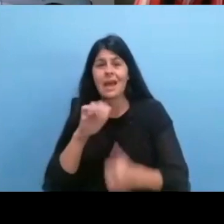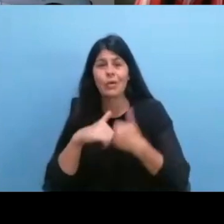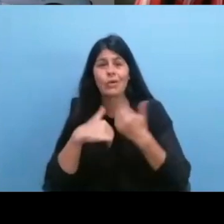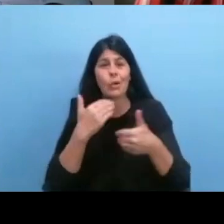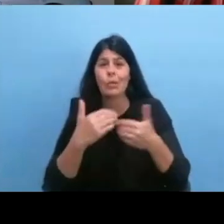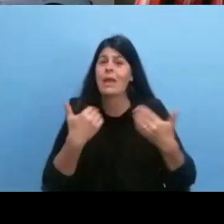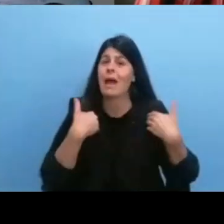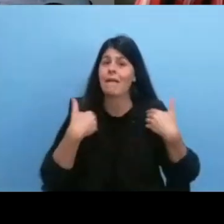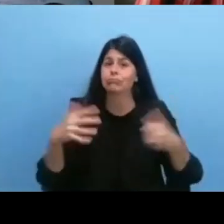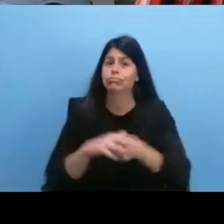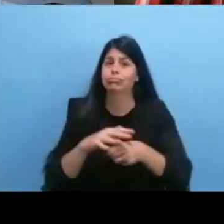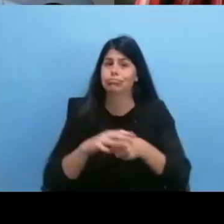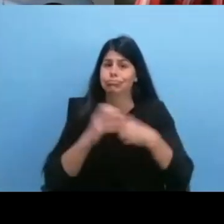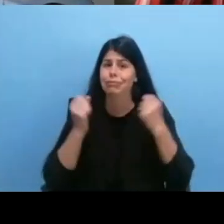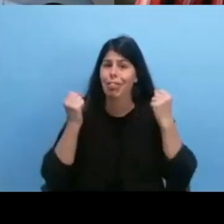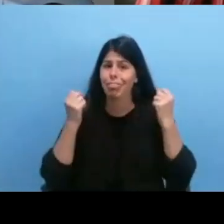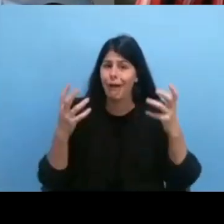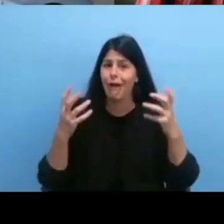So